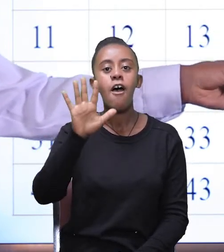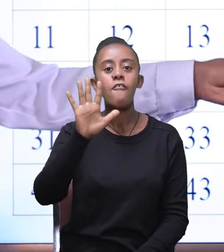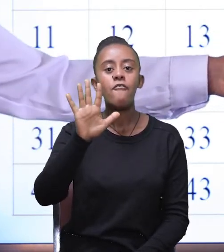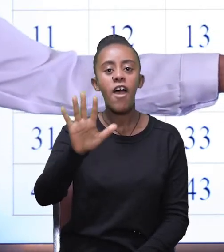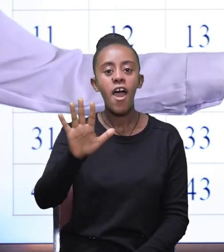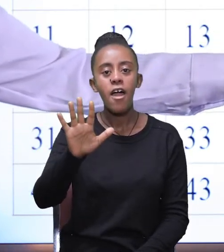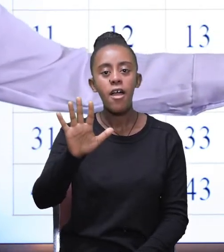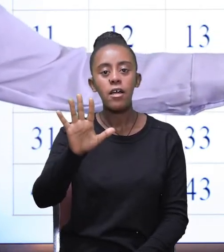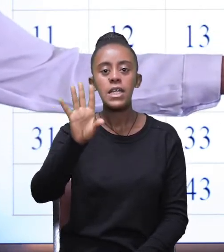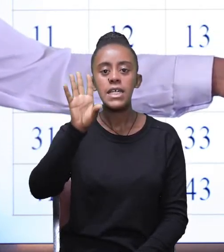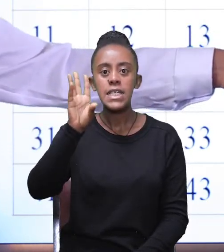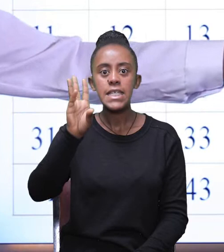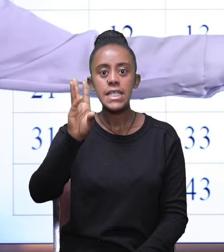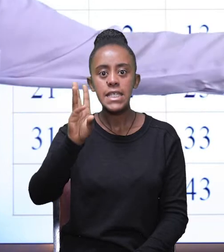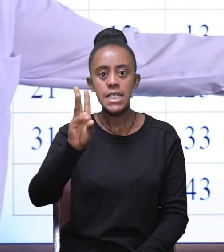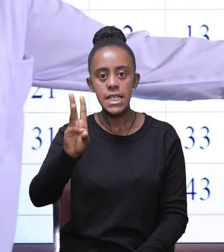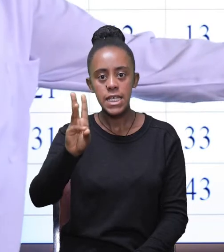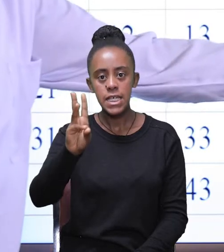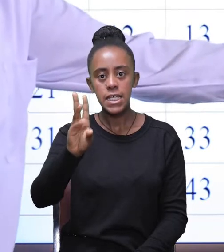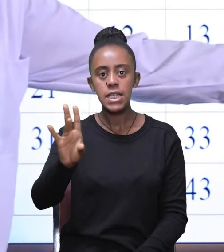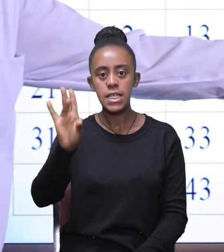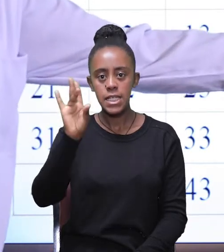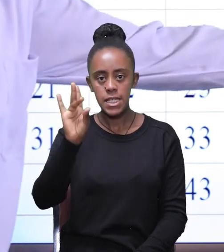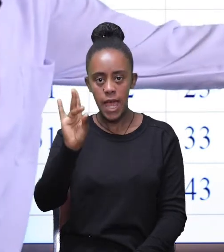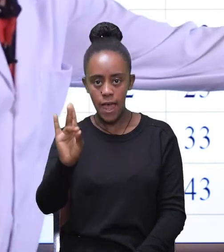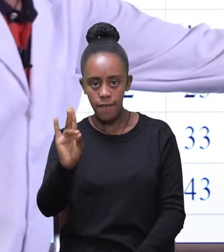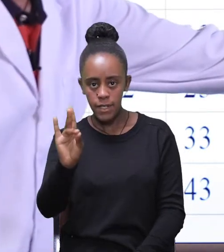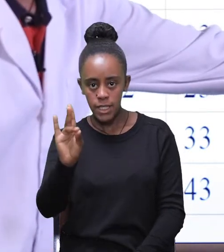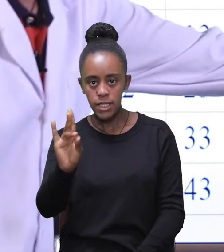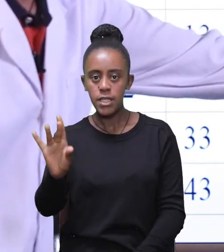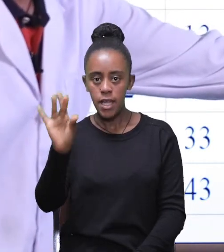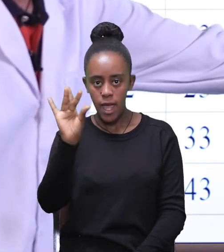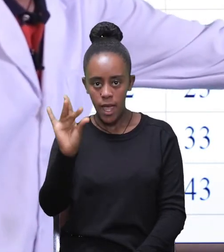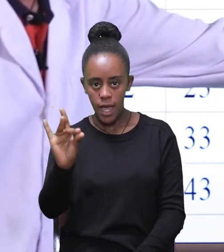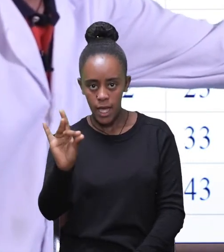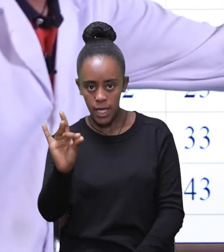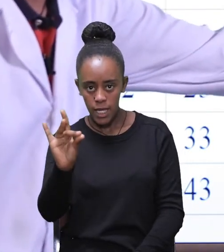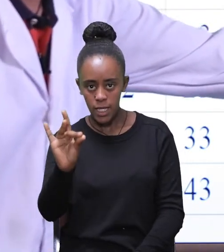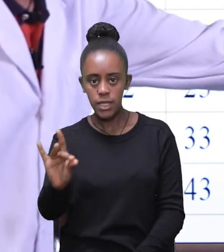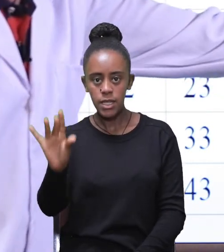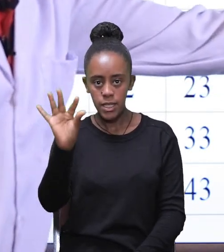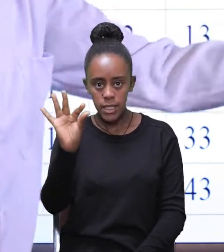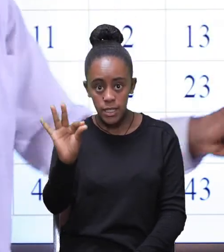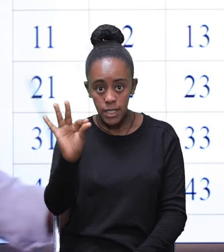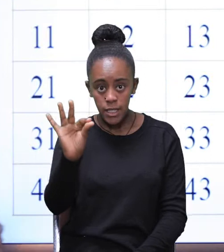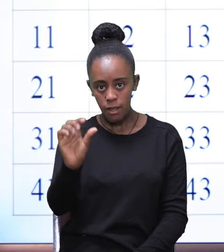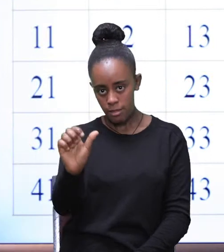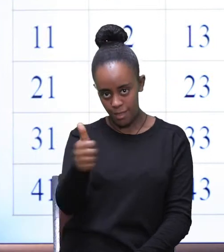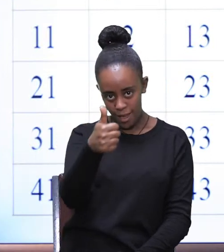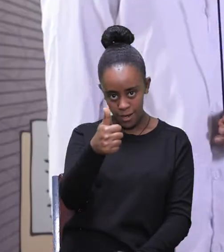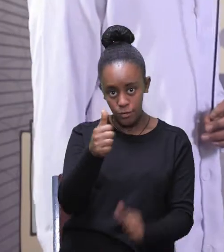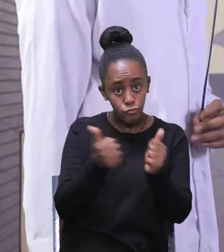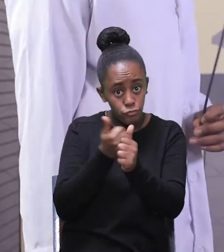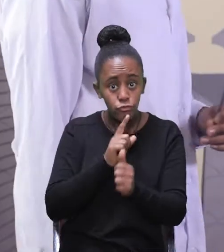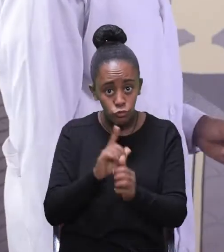5, 6, 7, 8, 9, 10. Are you